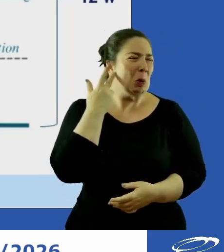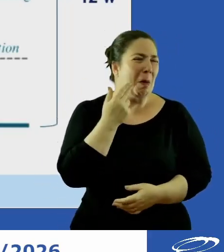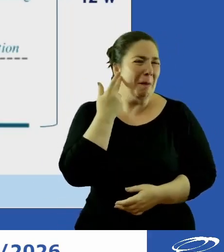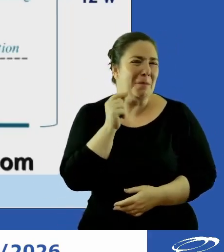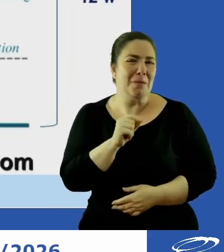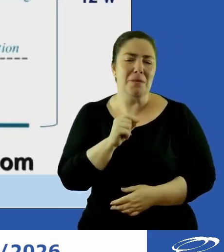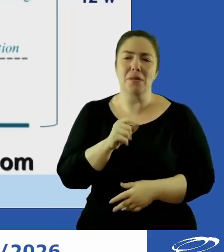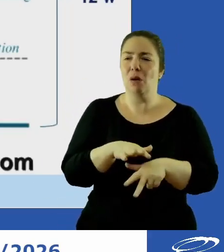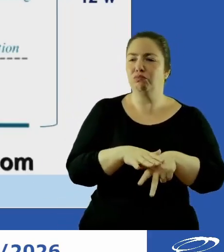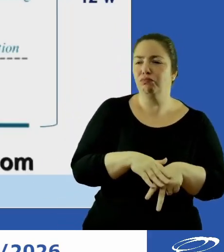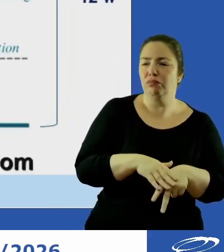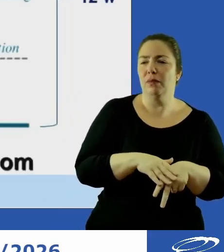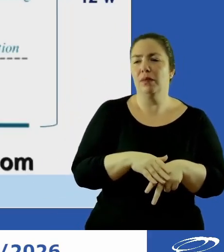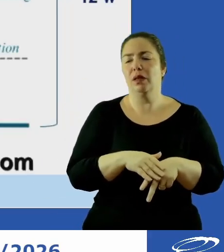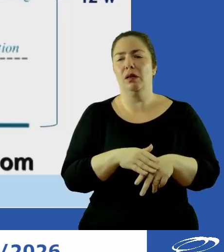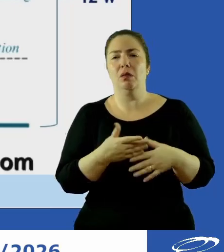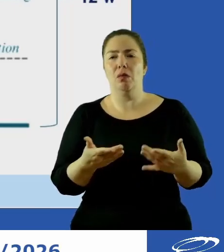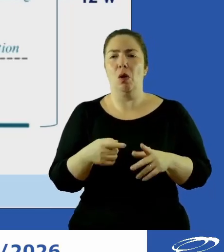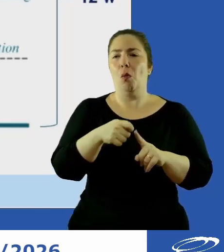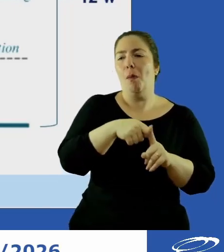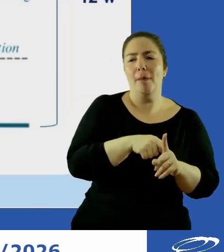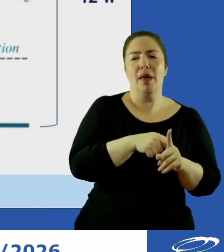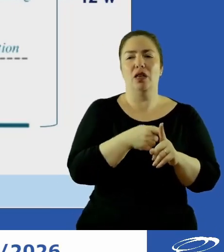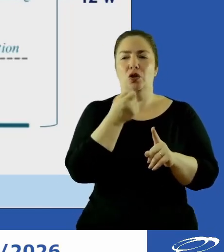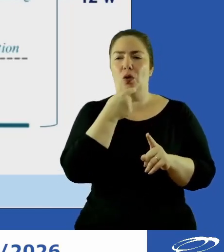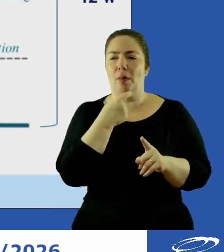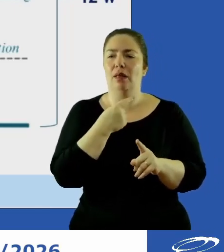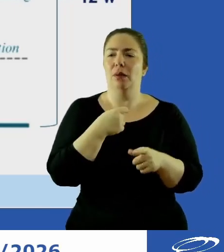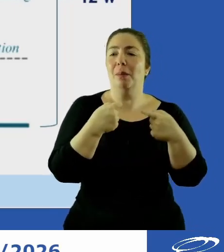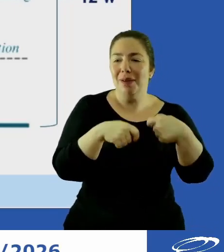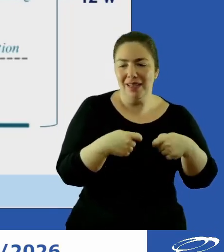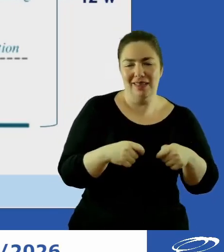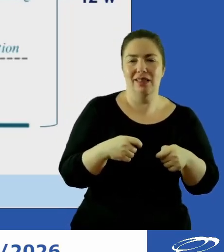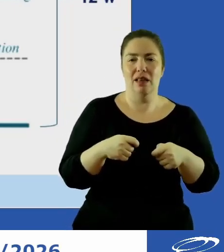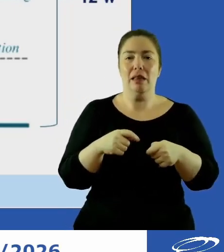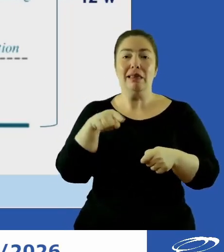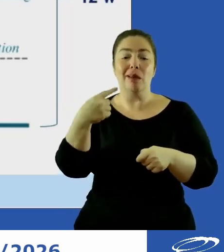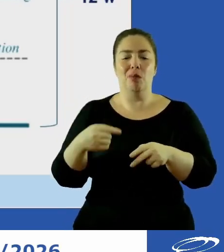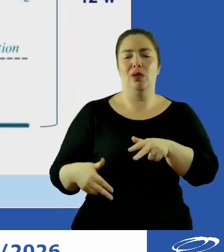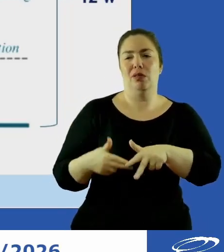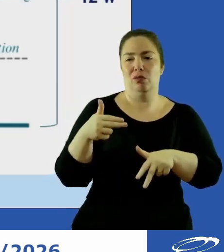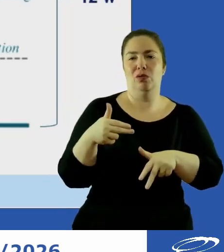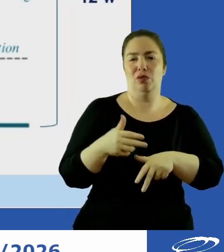patient with a prosthetic joint infection. There is another way of administering the drug, that is